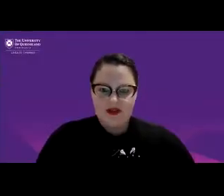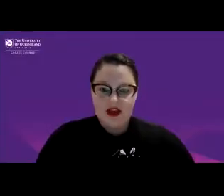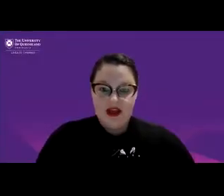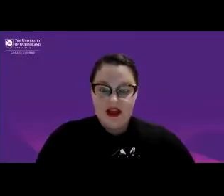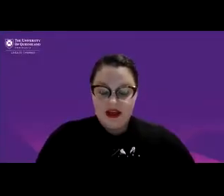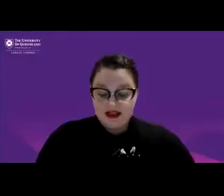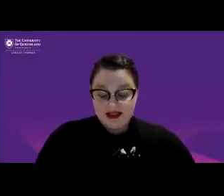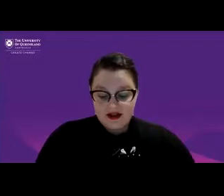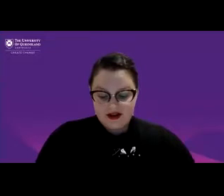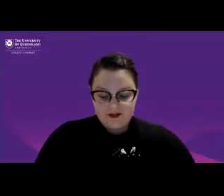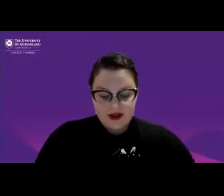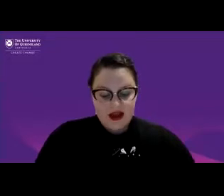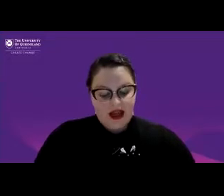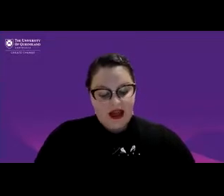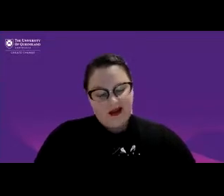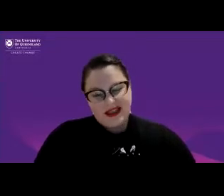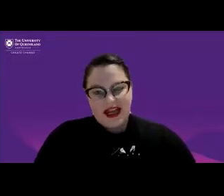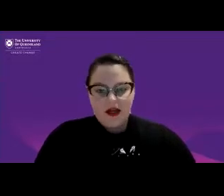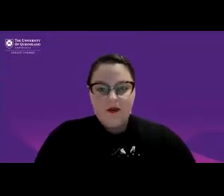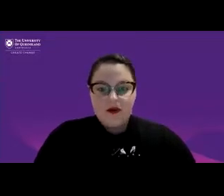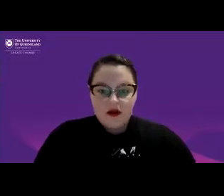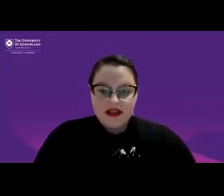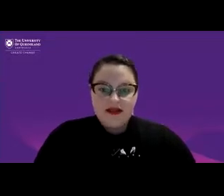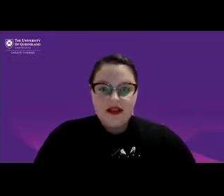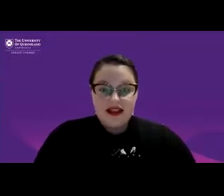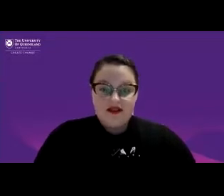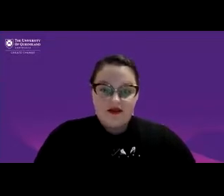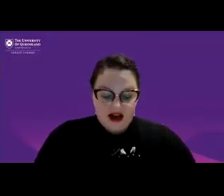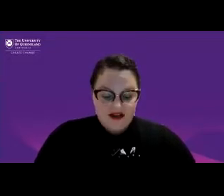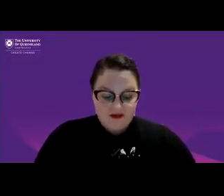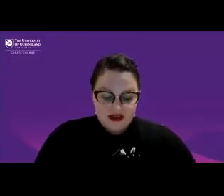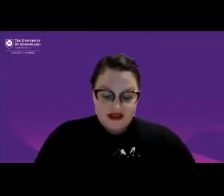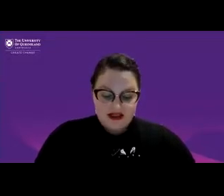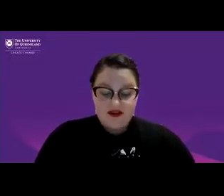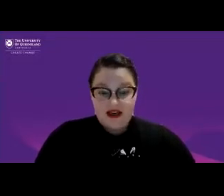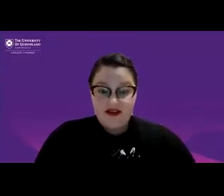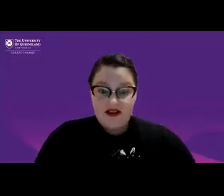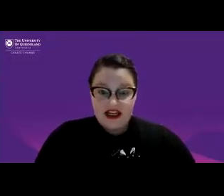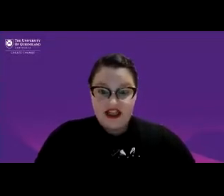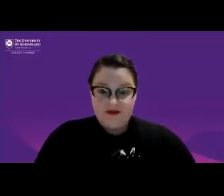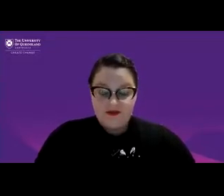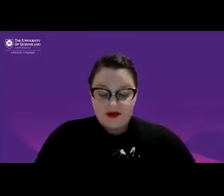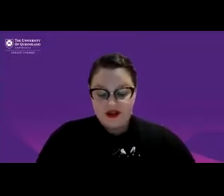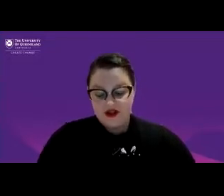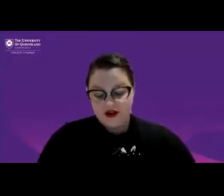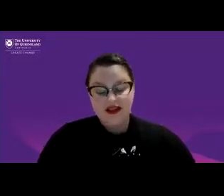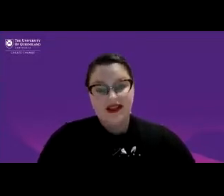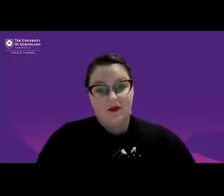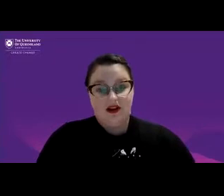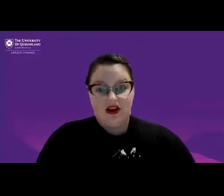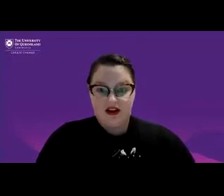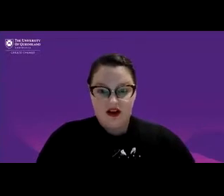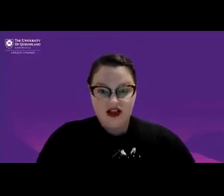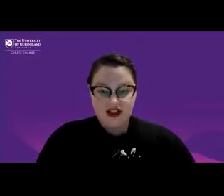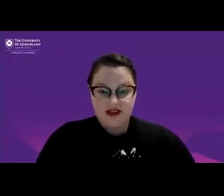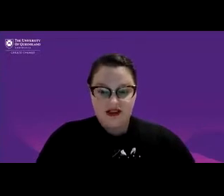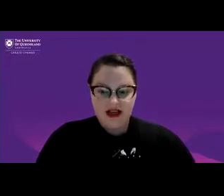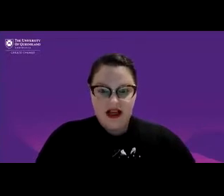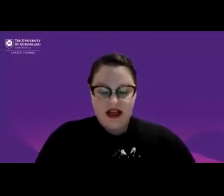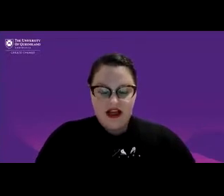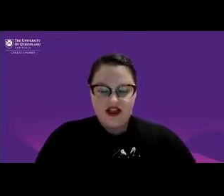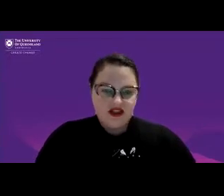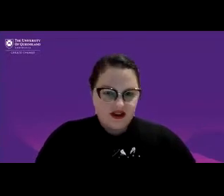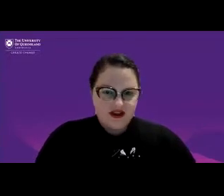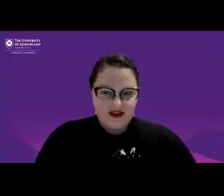fact. Considering it would take approximately 5 minutes of inhalation to knock someone